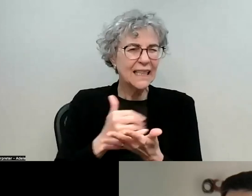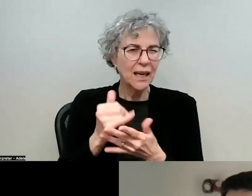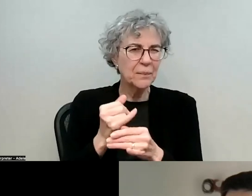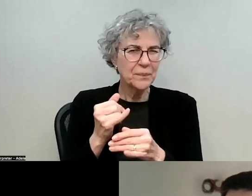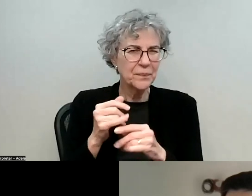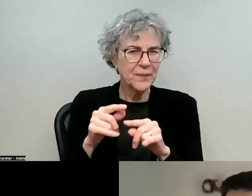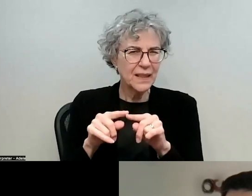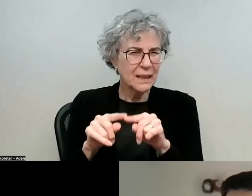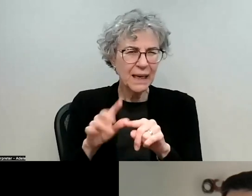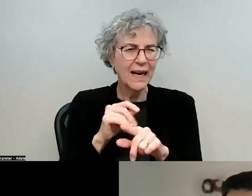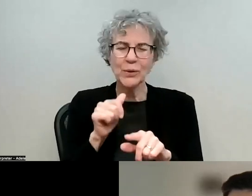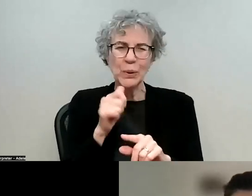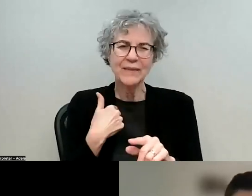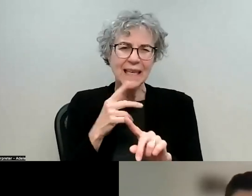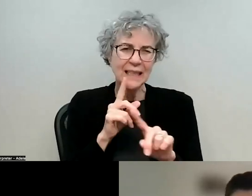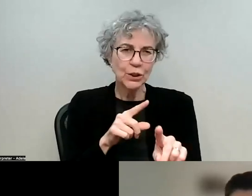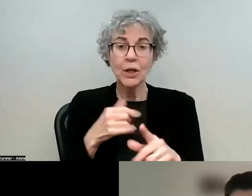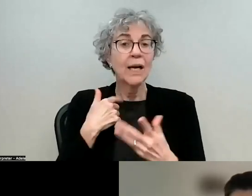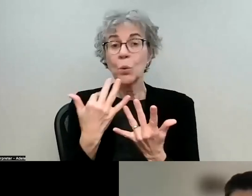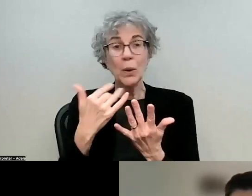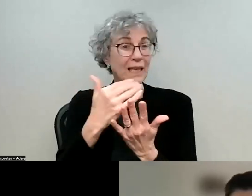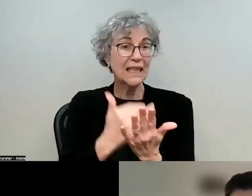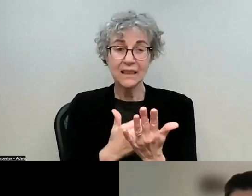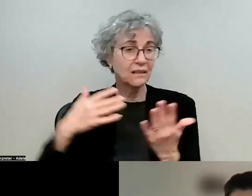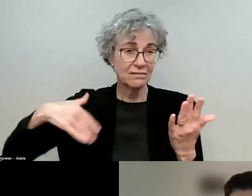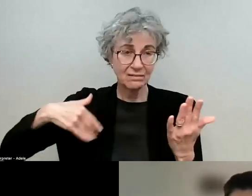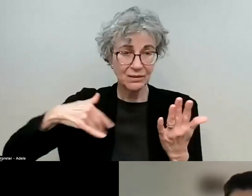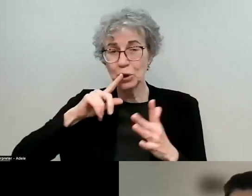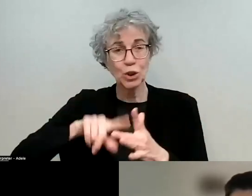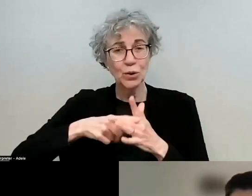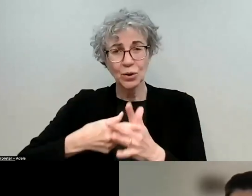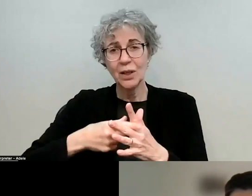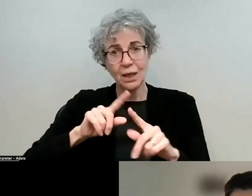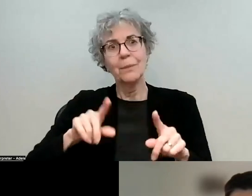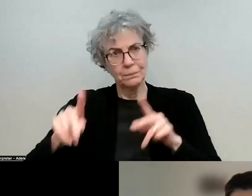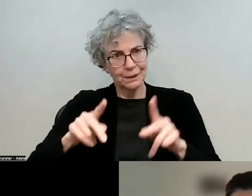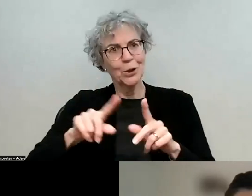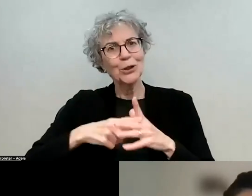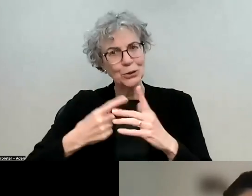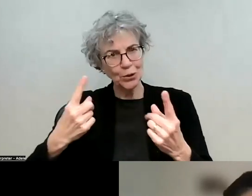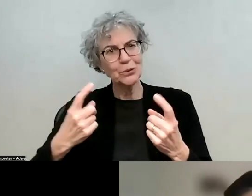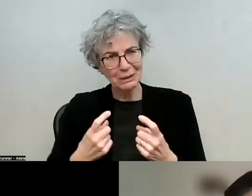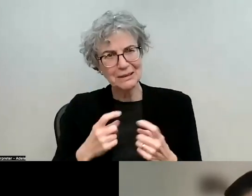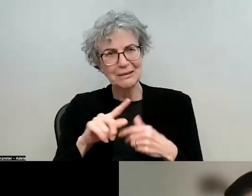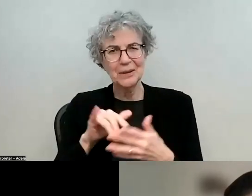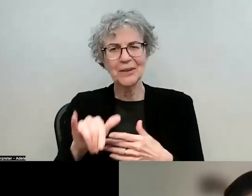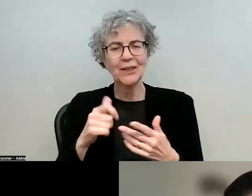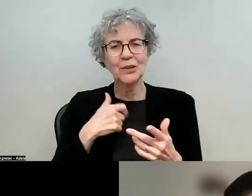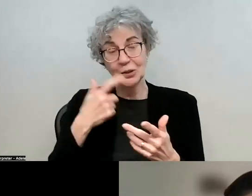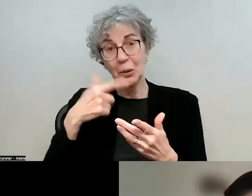for that yet. And we don't have a waiting list yet. We're just getting started, but we are starting to get questions like this, which would lead him to believe there will be